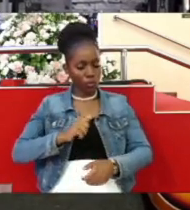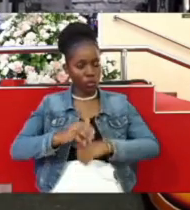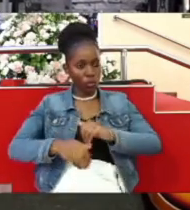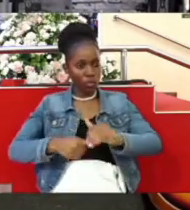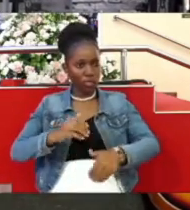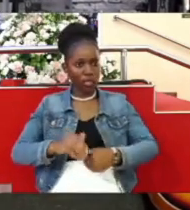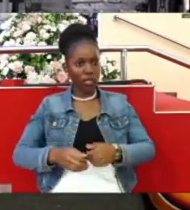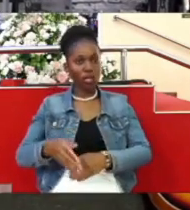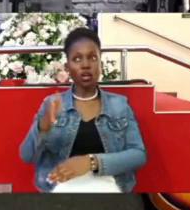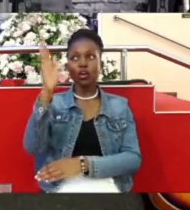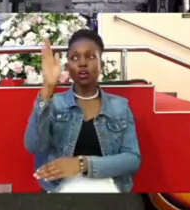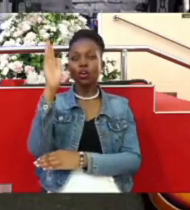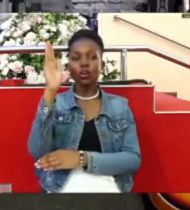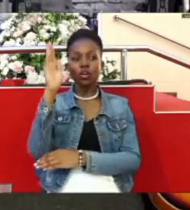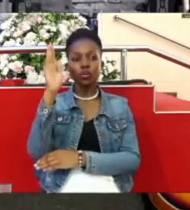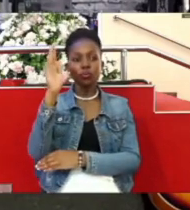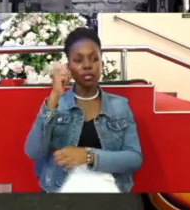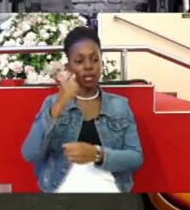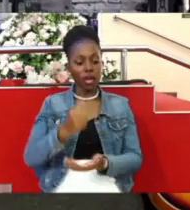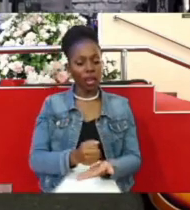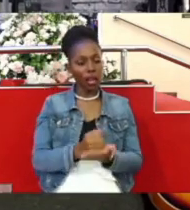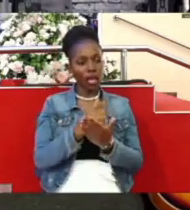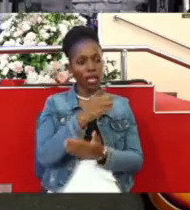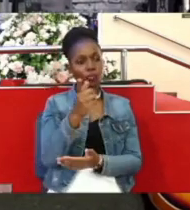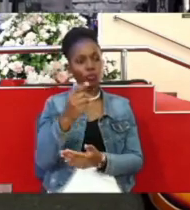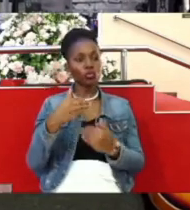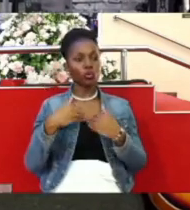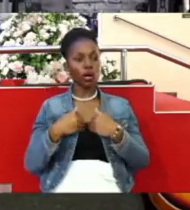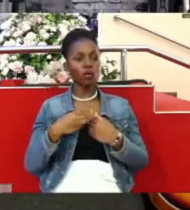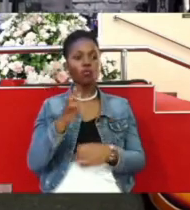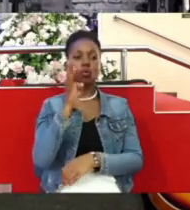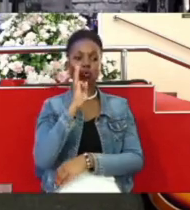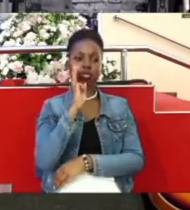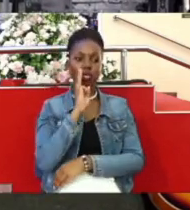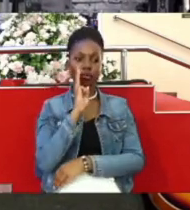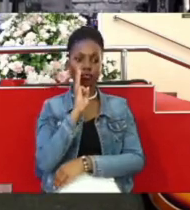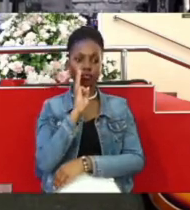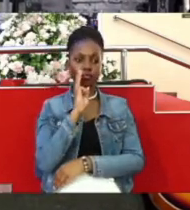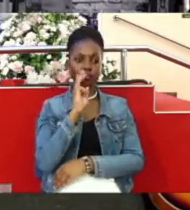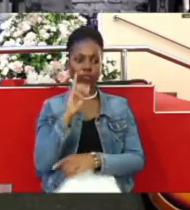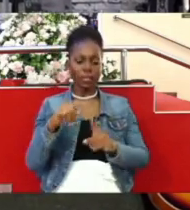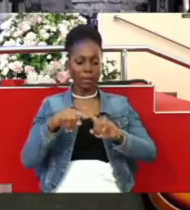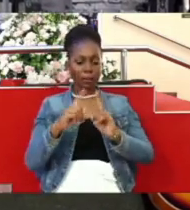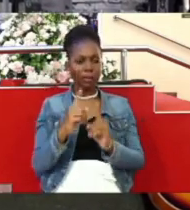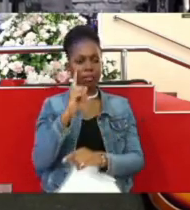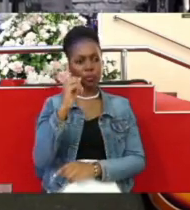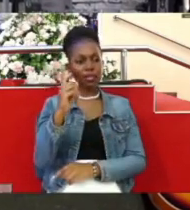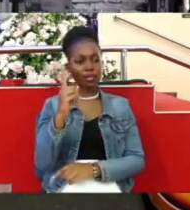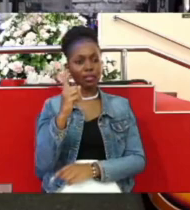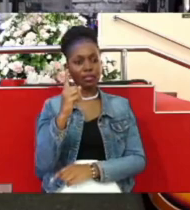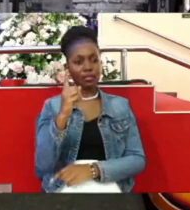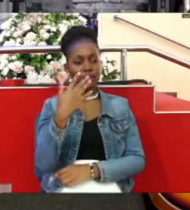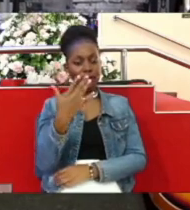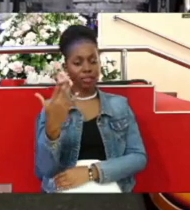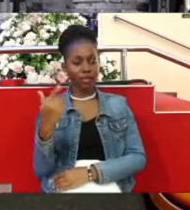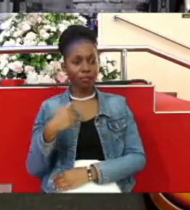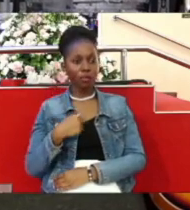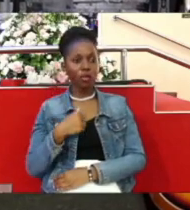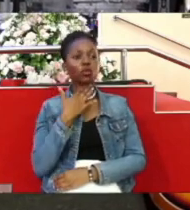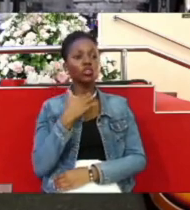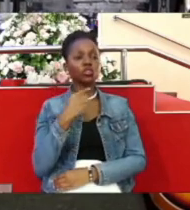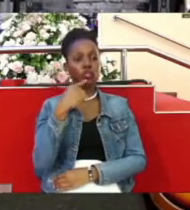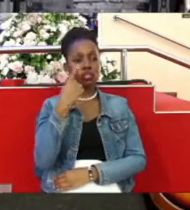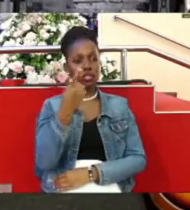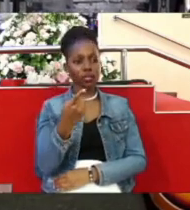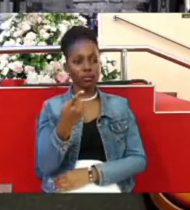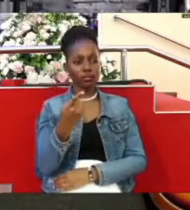come out. Na ukichimba pale Mungu atahakikisha kwamba kutatoka maji pale. But one thing I would like to say. Lakini kitu kimoja nataka kusema.